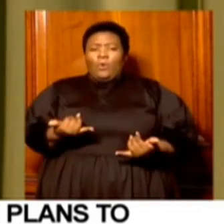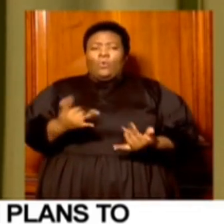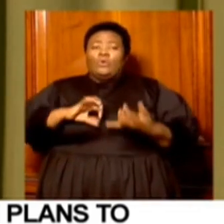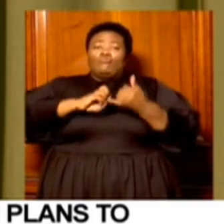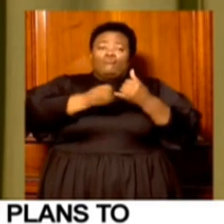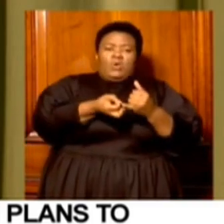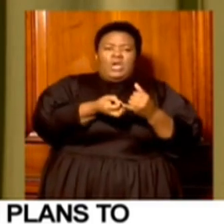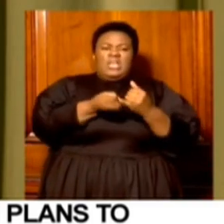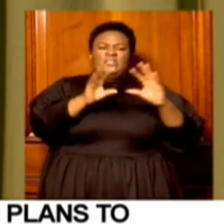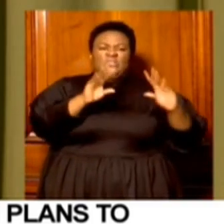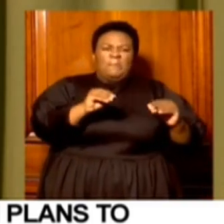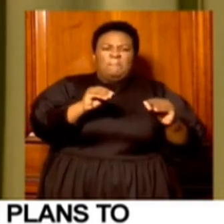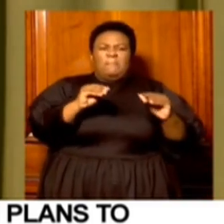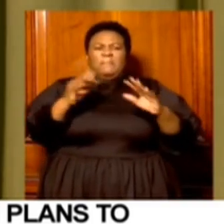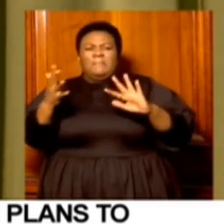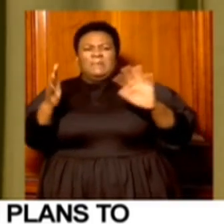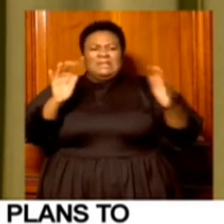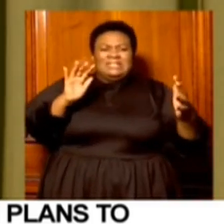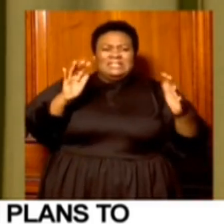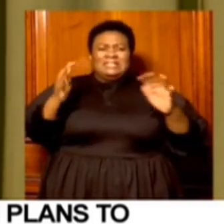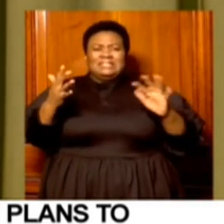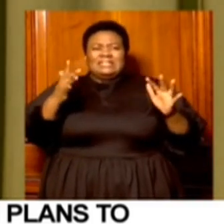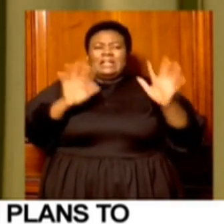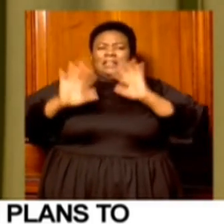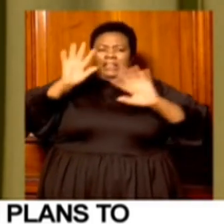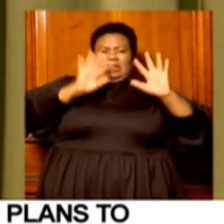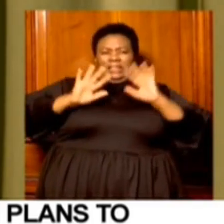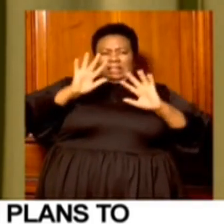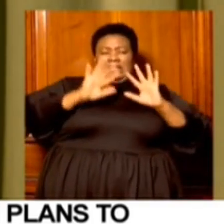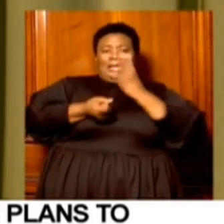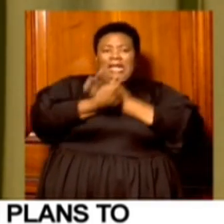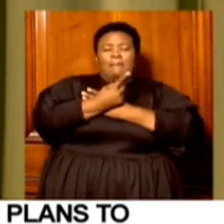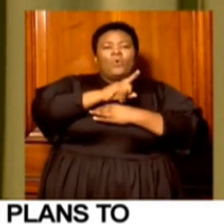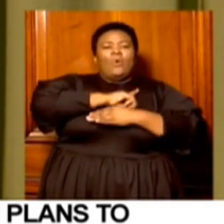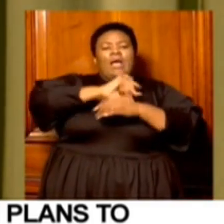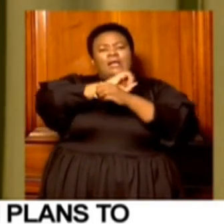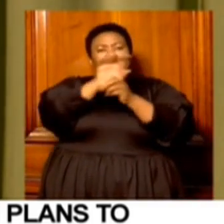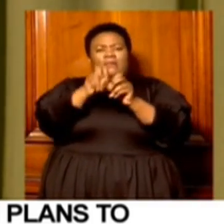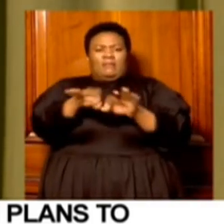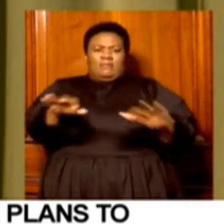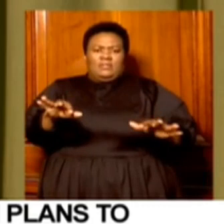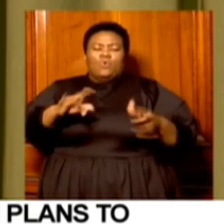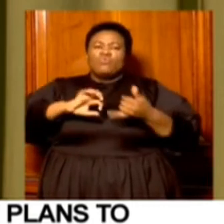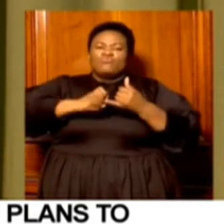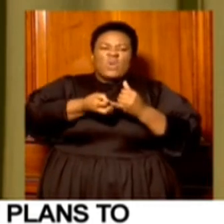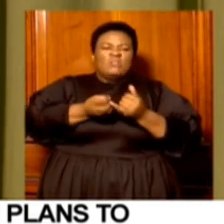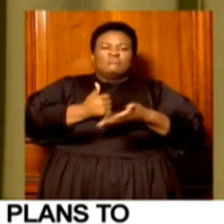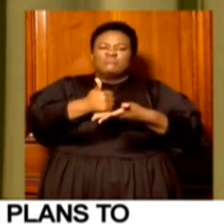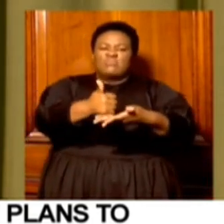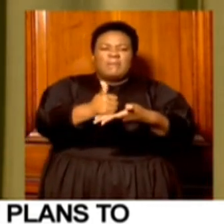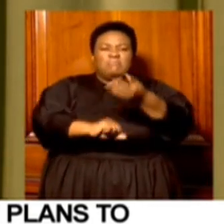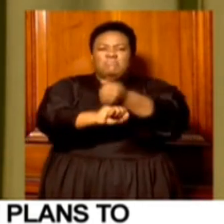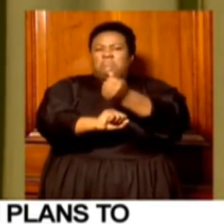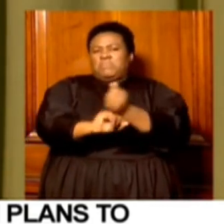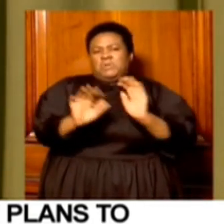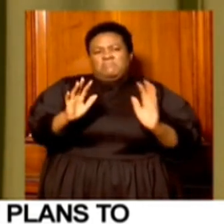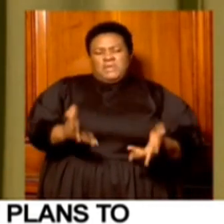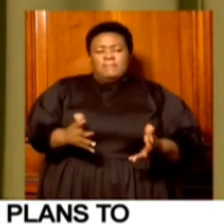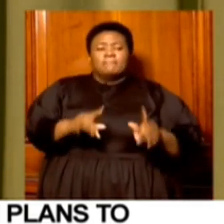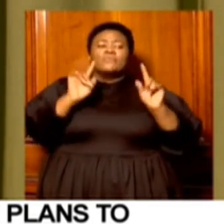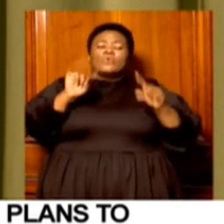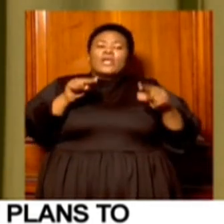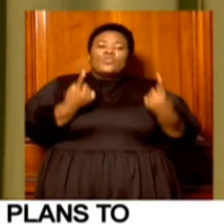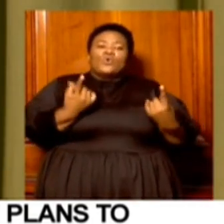reality because of COVID-19. And you cannot say South Africa, in terms of its means of public